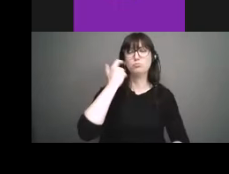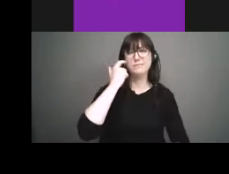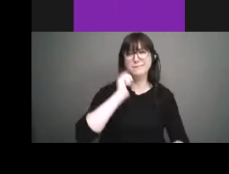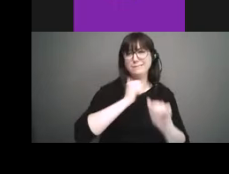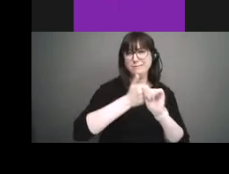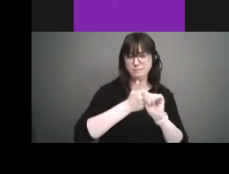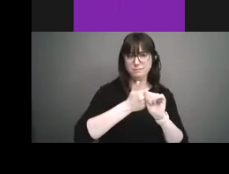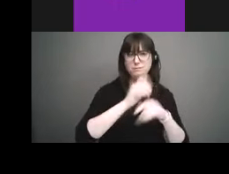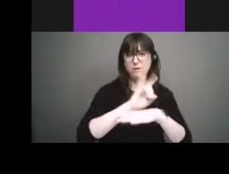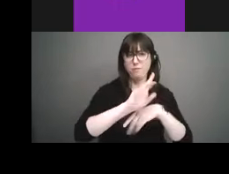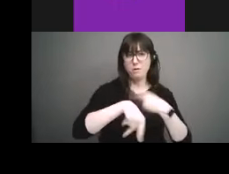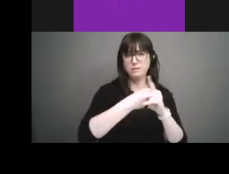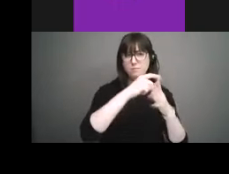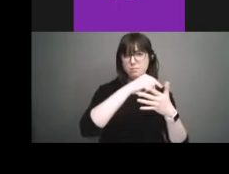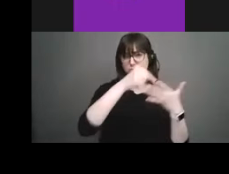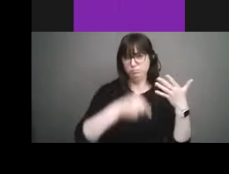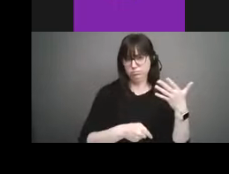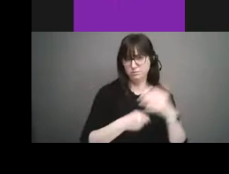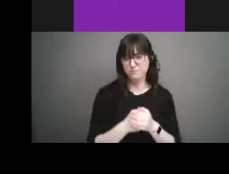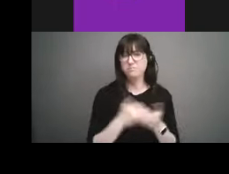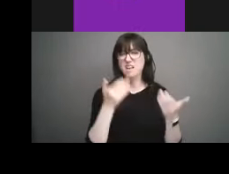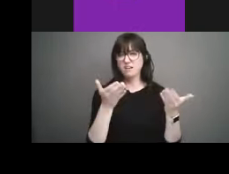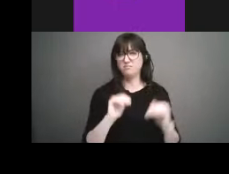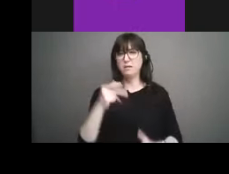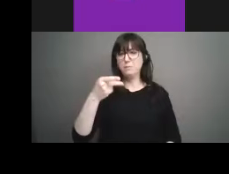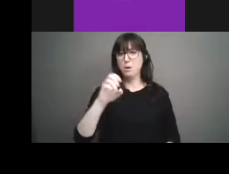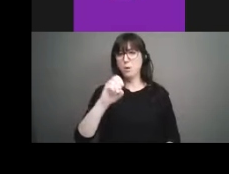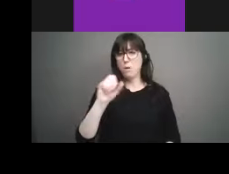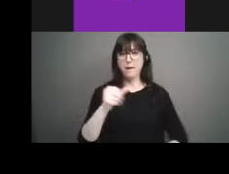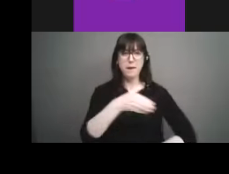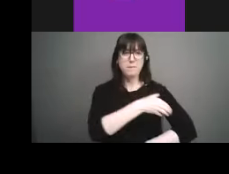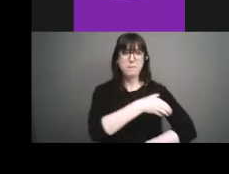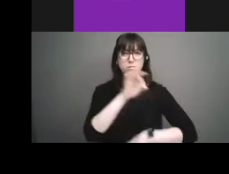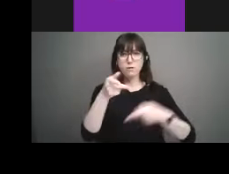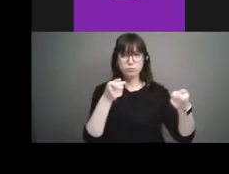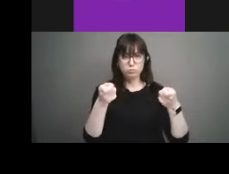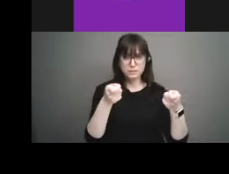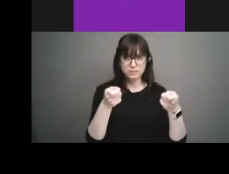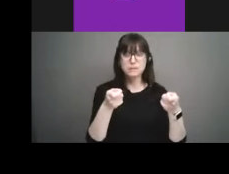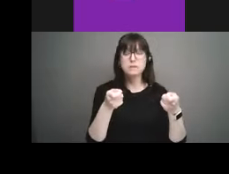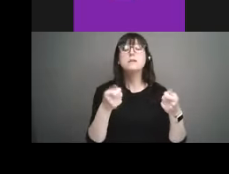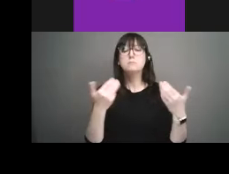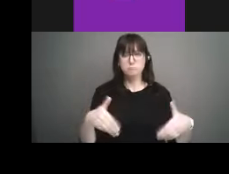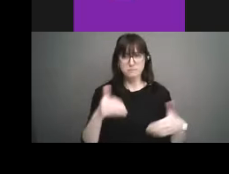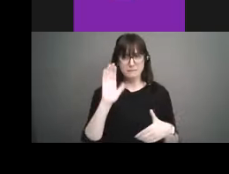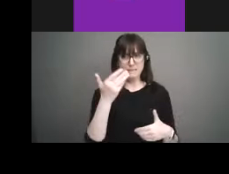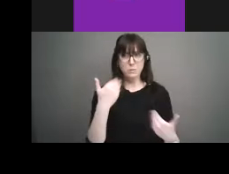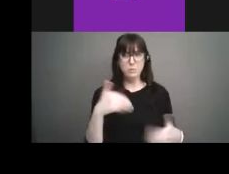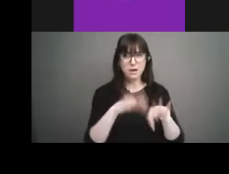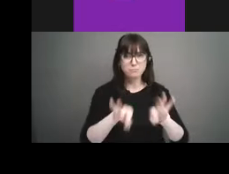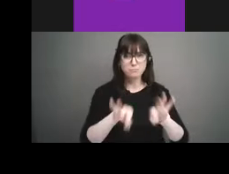important. So with that, let's move to powers of attorney, because I understand this is a hot topic